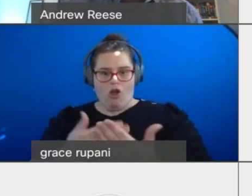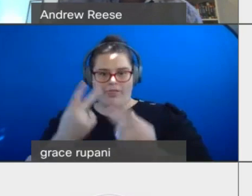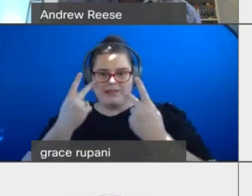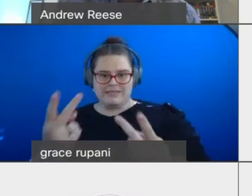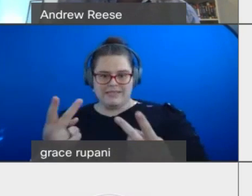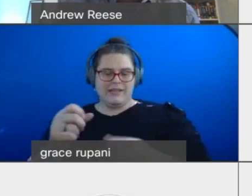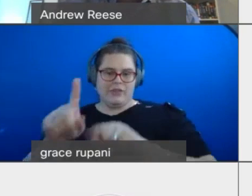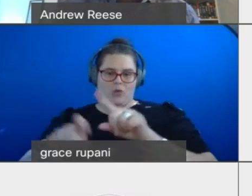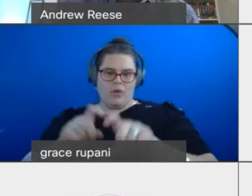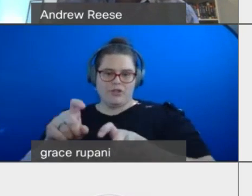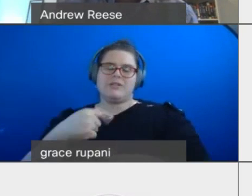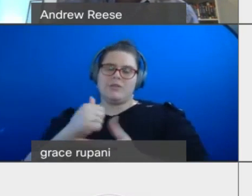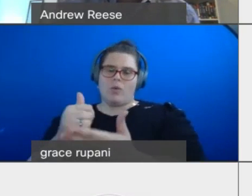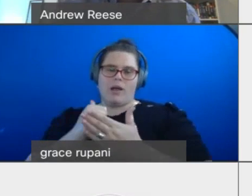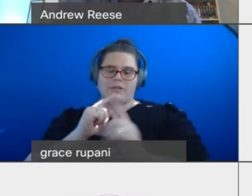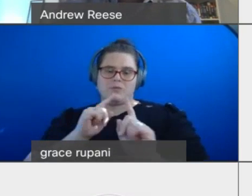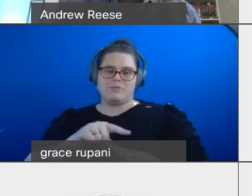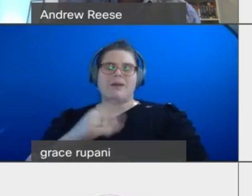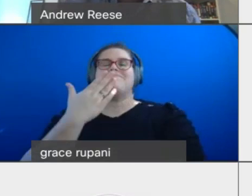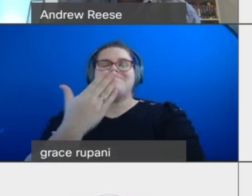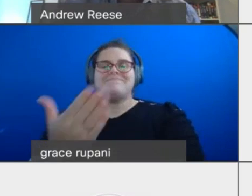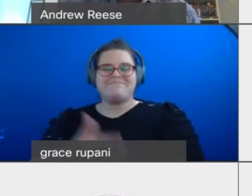we can respond to those questions. Thanks.